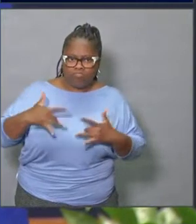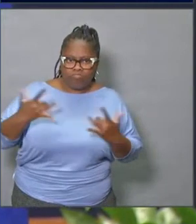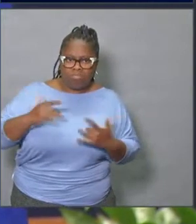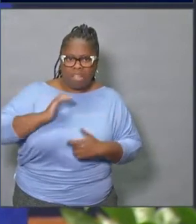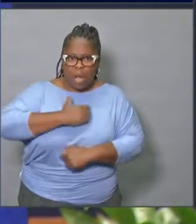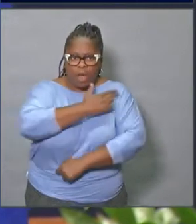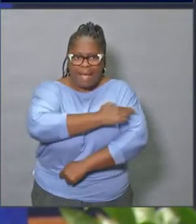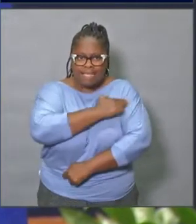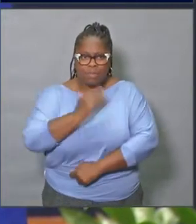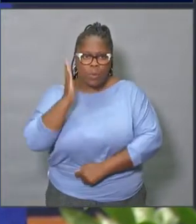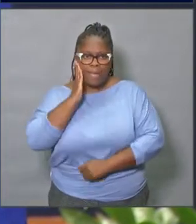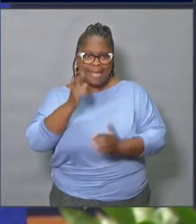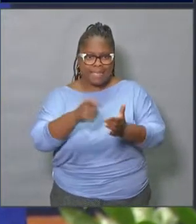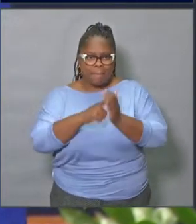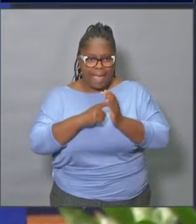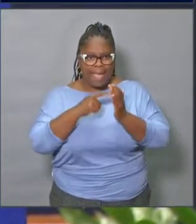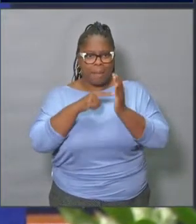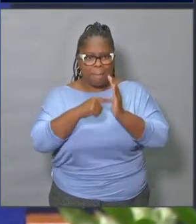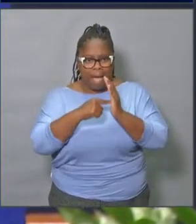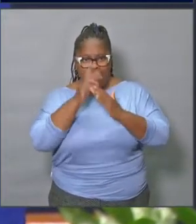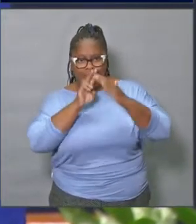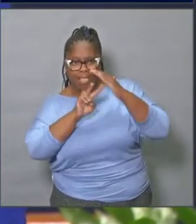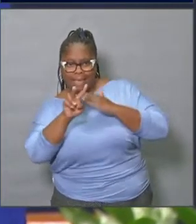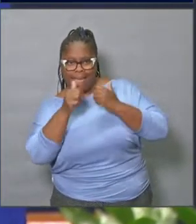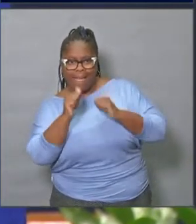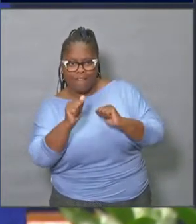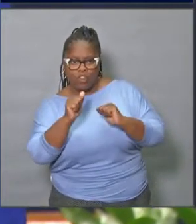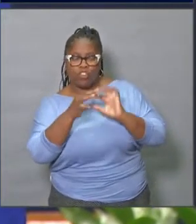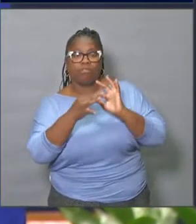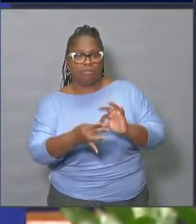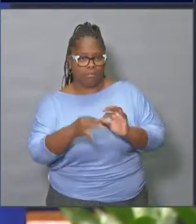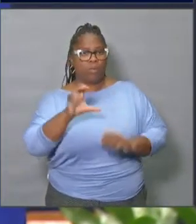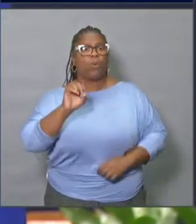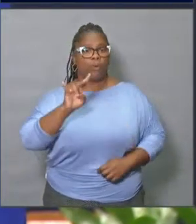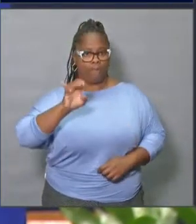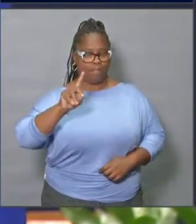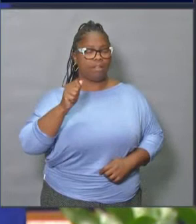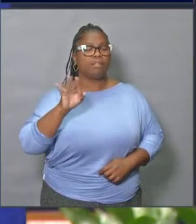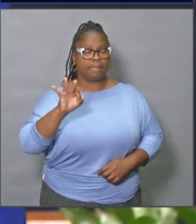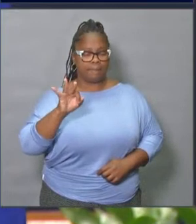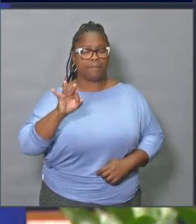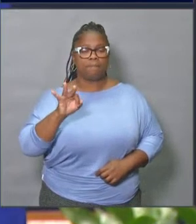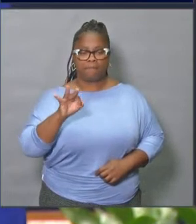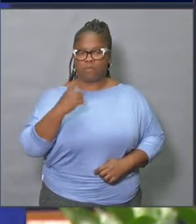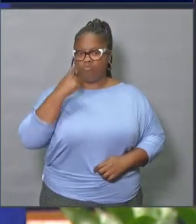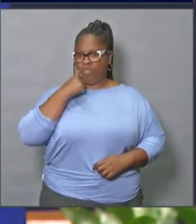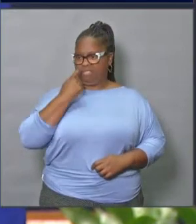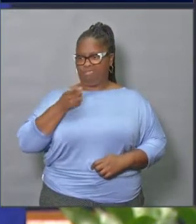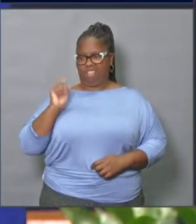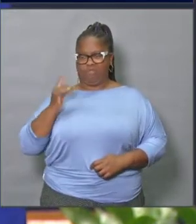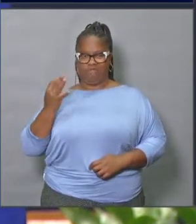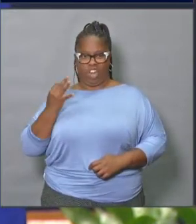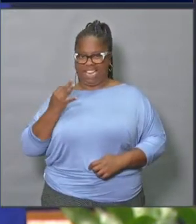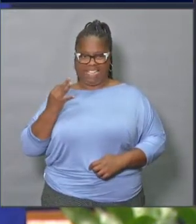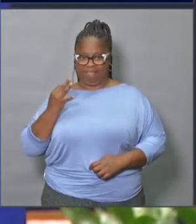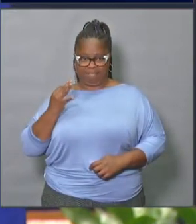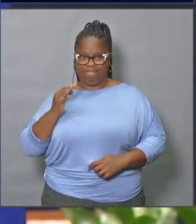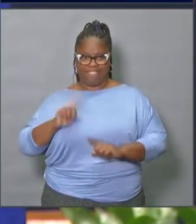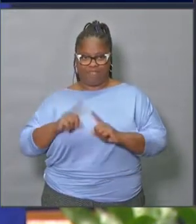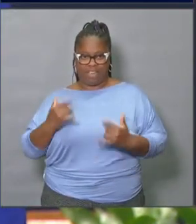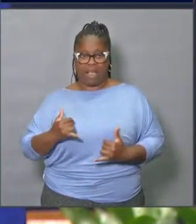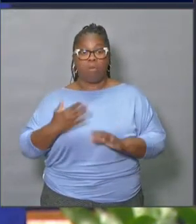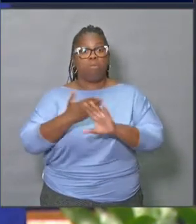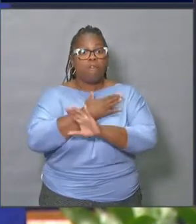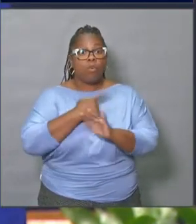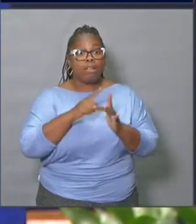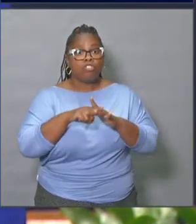our hospital bed demand modeling effort for COVID-19 activity since the last update, which I gave on Friday. Before I start, I just want to